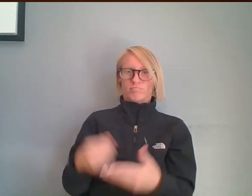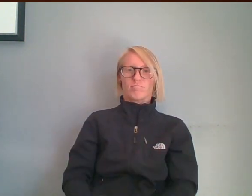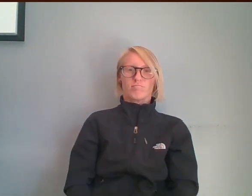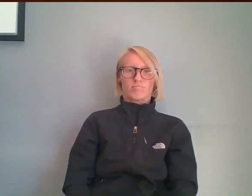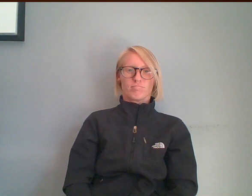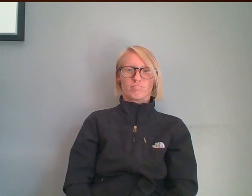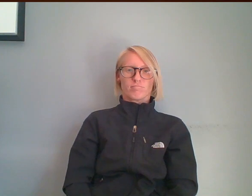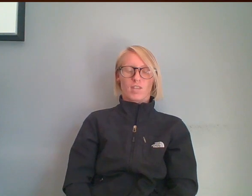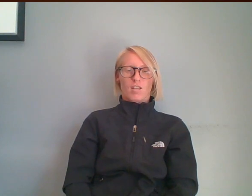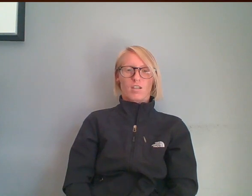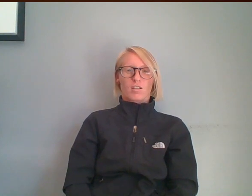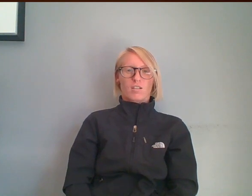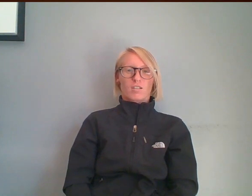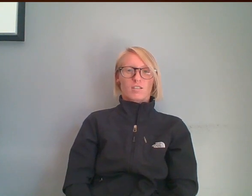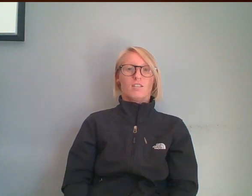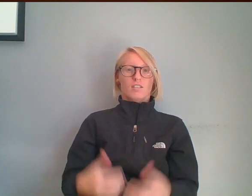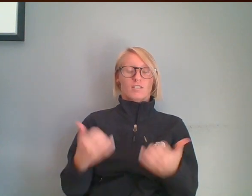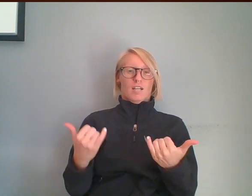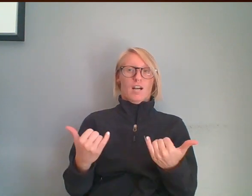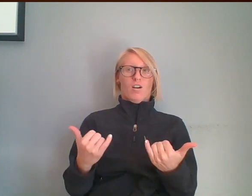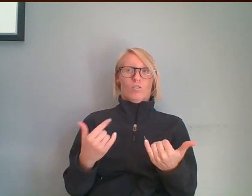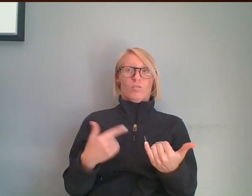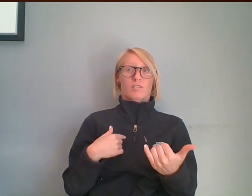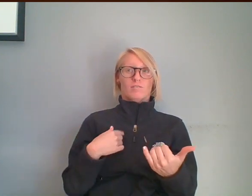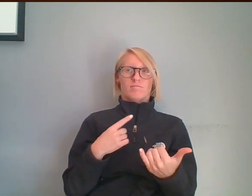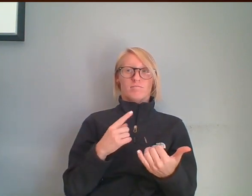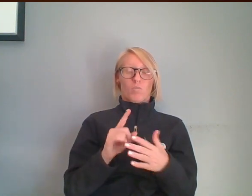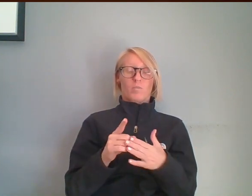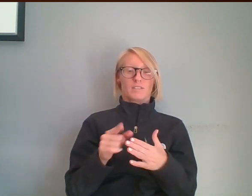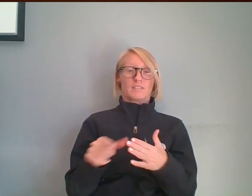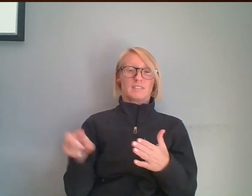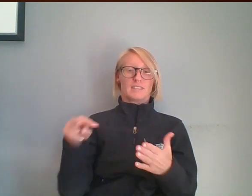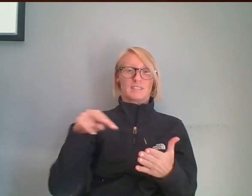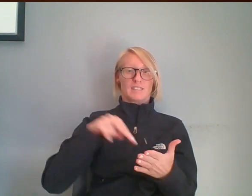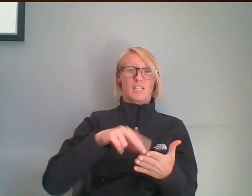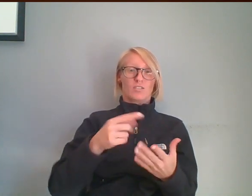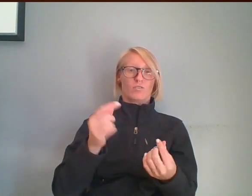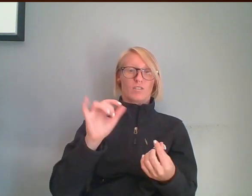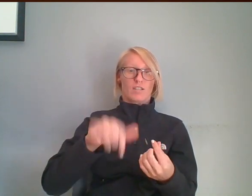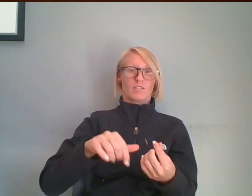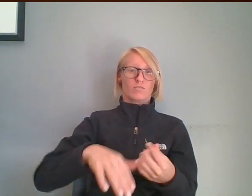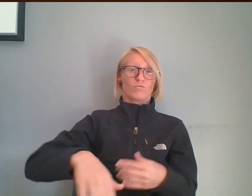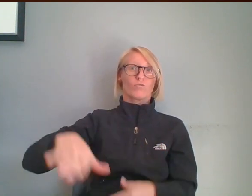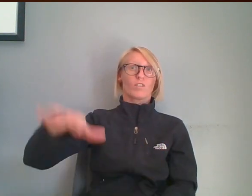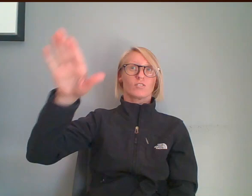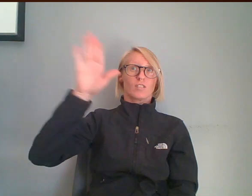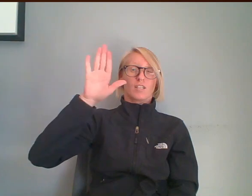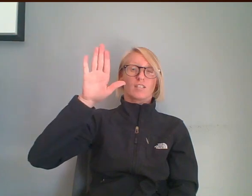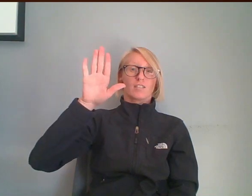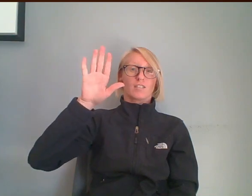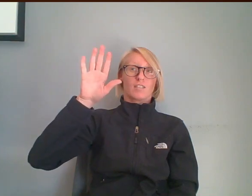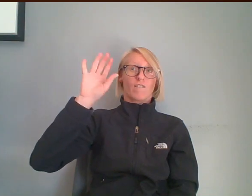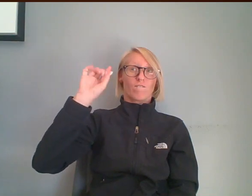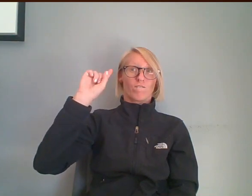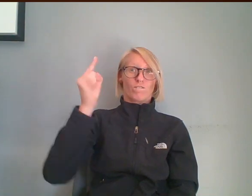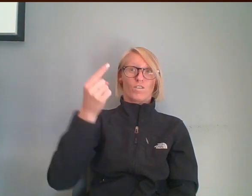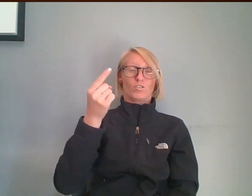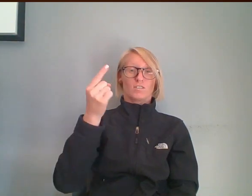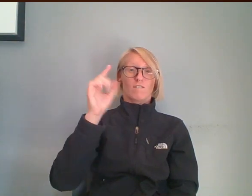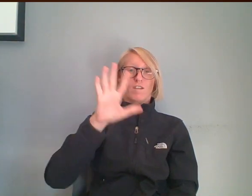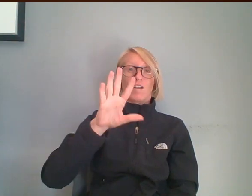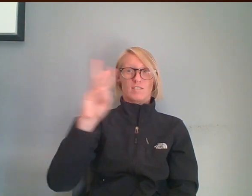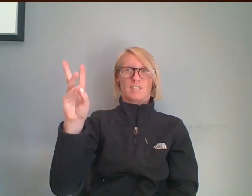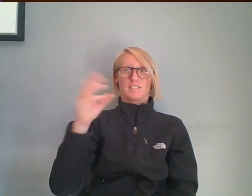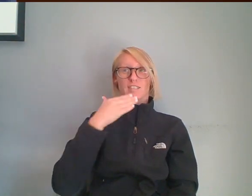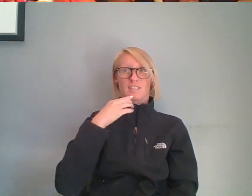So in a moment, I'm going to ask you to stand and do that. Please raise your hand if you already have the first 5 or 6 things you're going to call out.